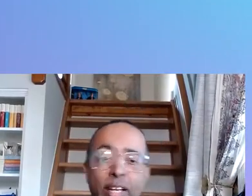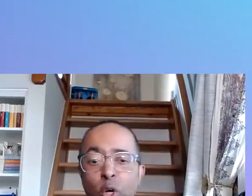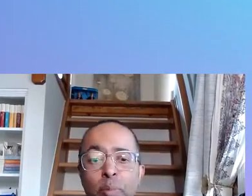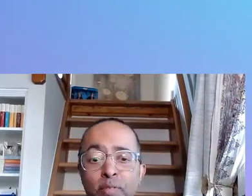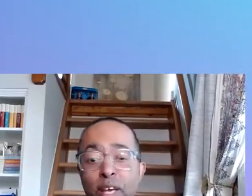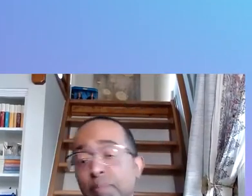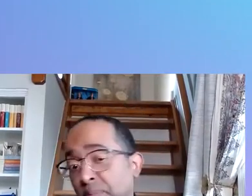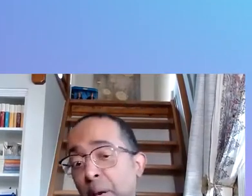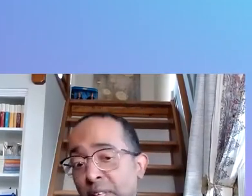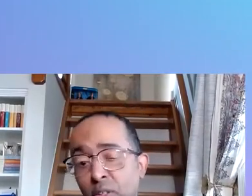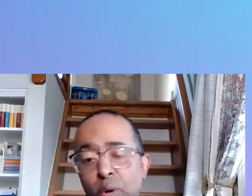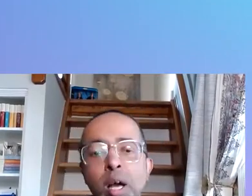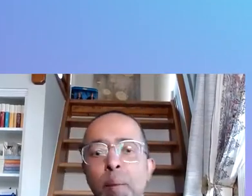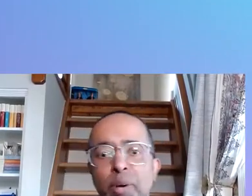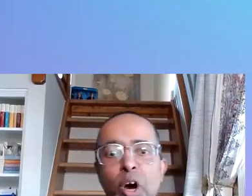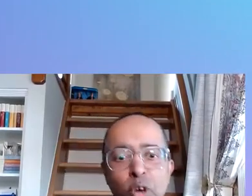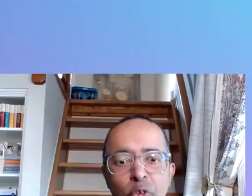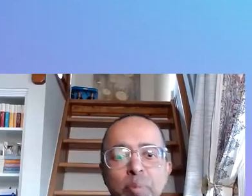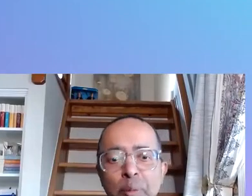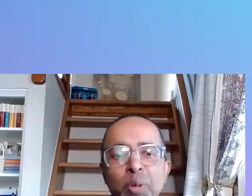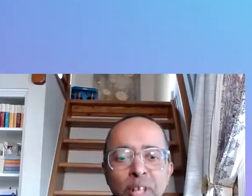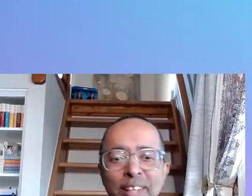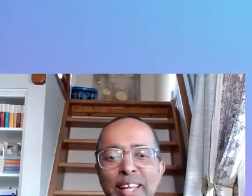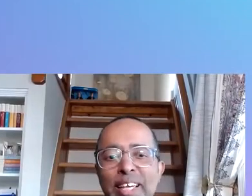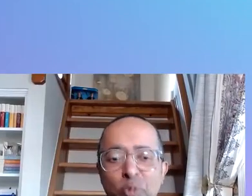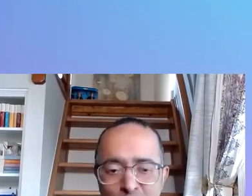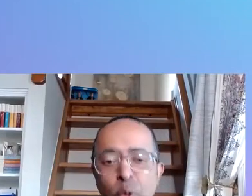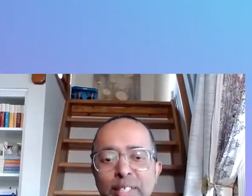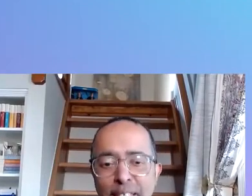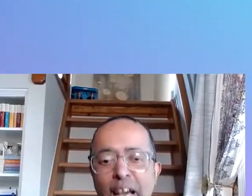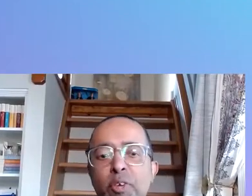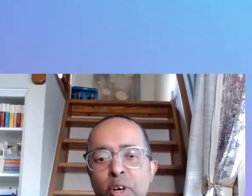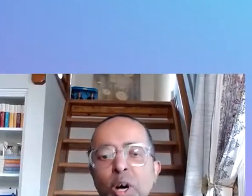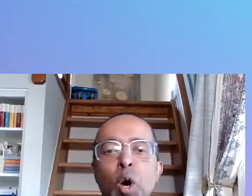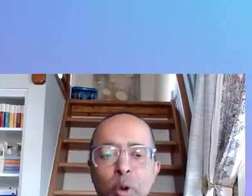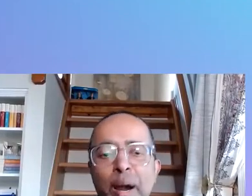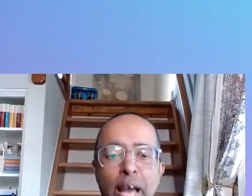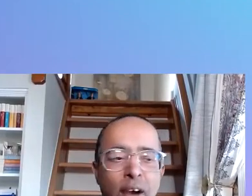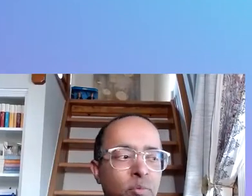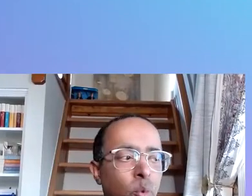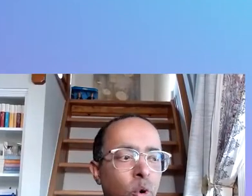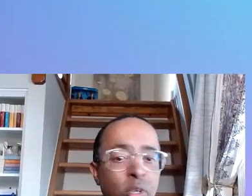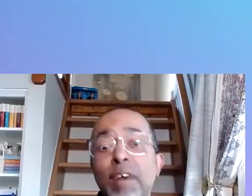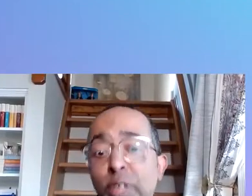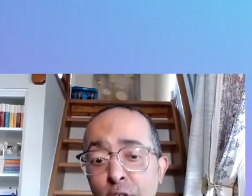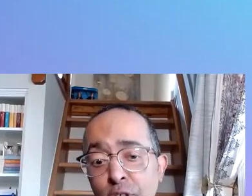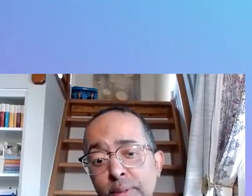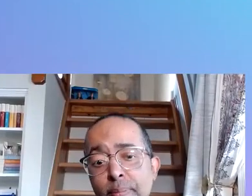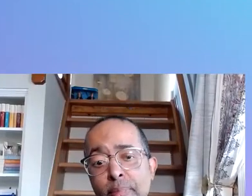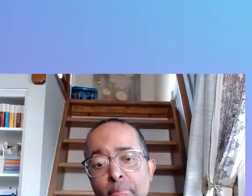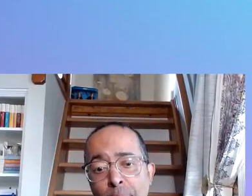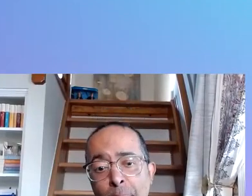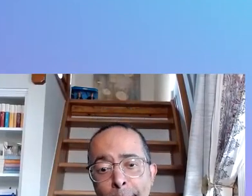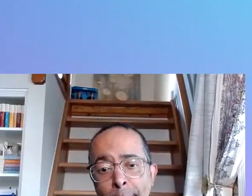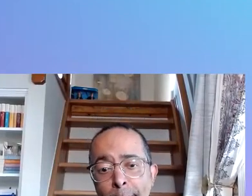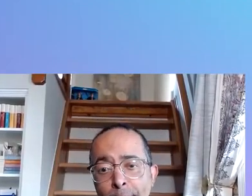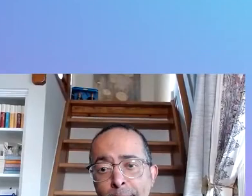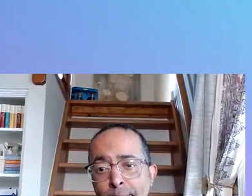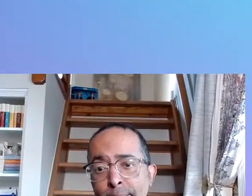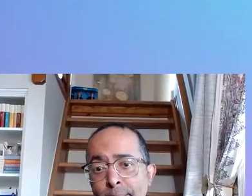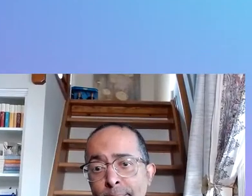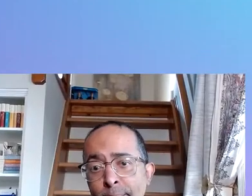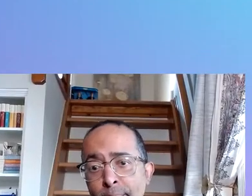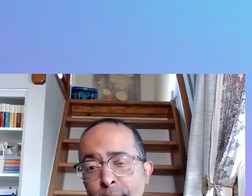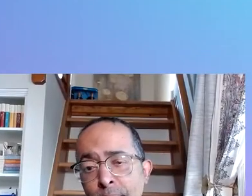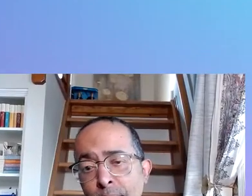necessarily I got to go above them, but maybe that's a way. But are there other people, like if we could join together, we might have more leverage.